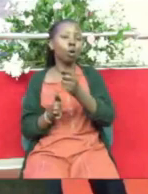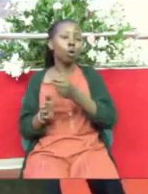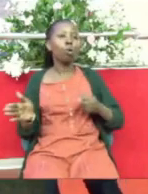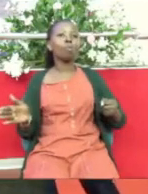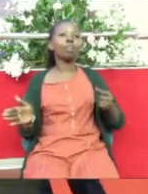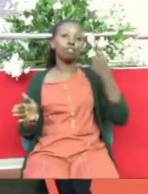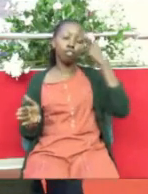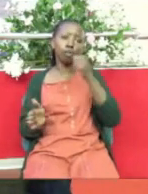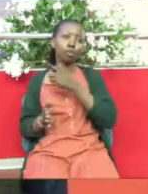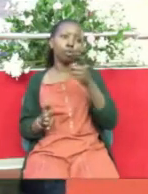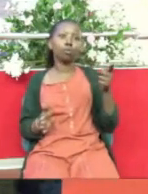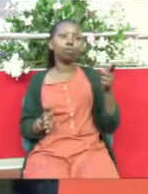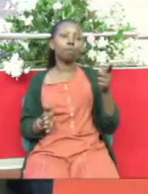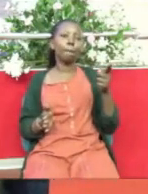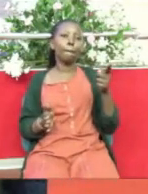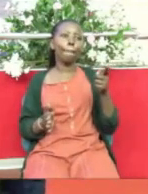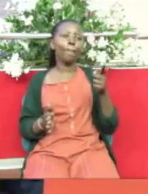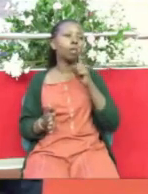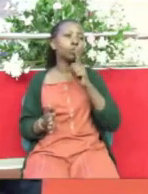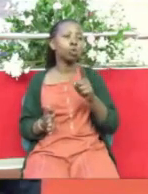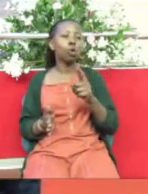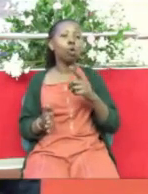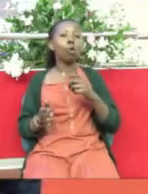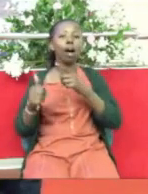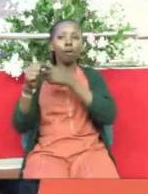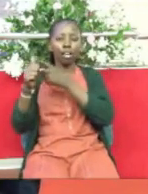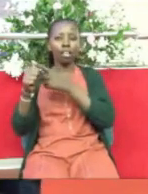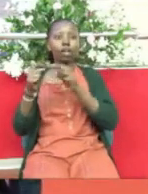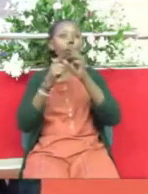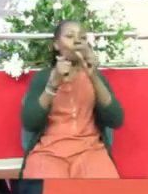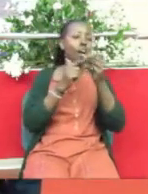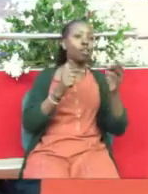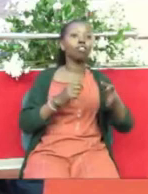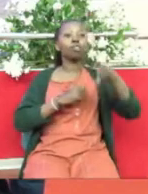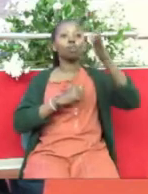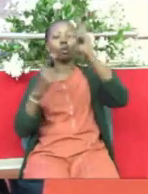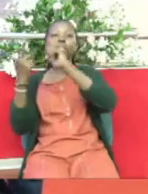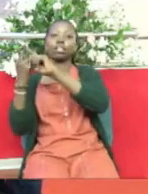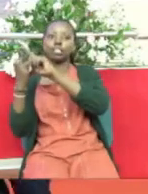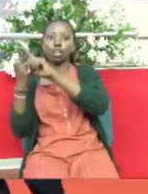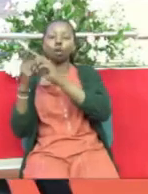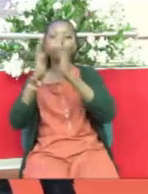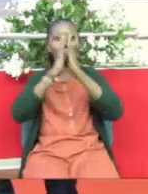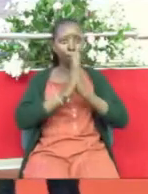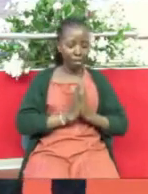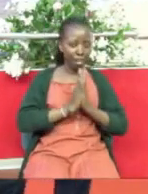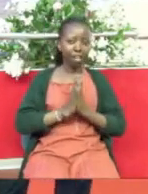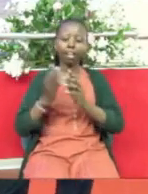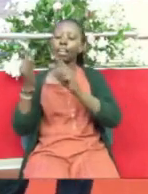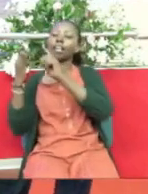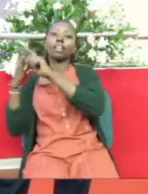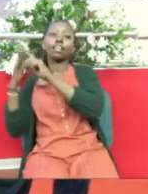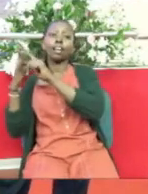yatafungua milango kwa sababu yako. So you need the word of God. Na hivyo basi unahitaji neno la Mungu. You need prayer. Unahitaji maombi. And you